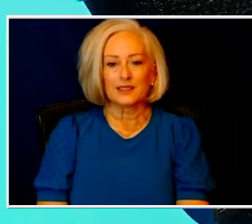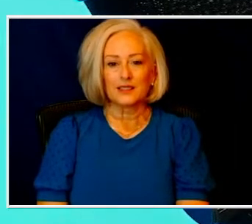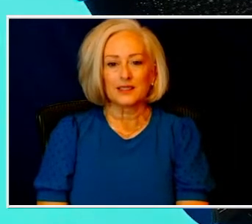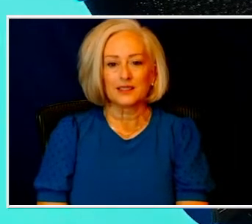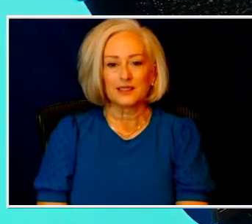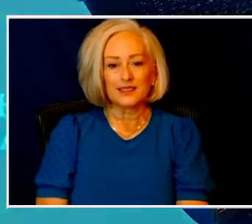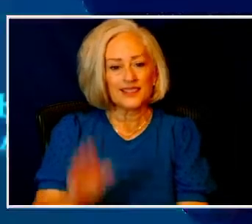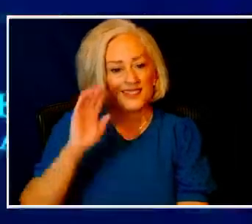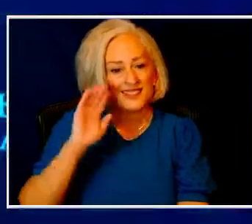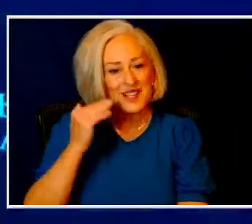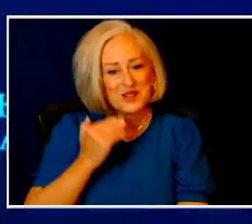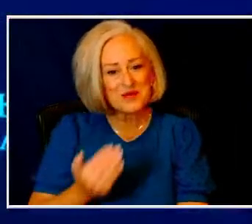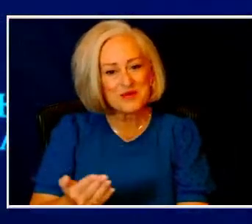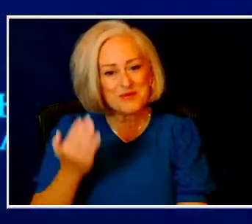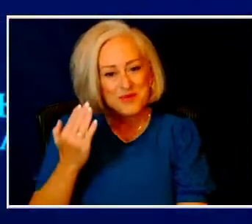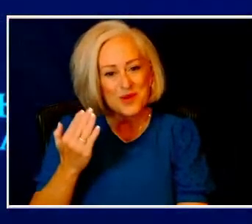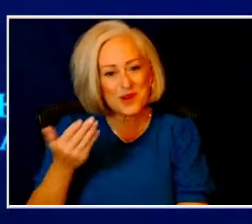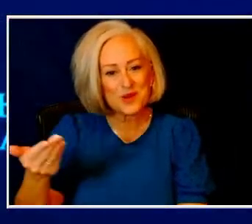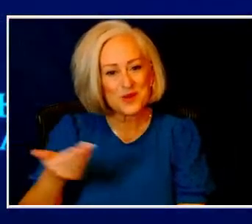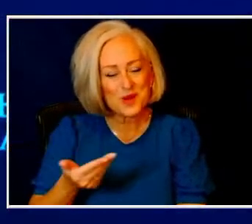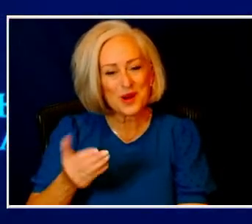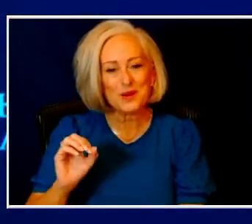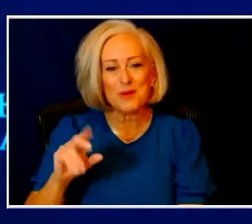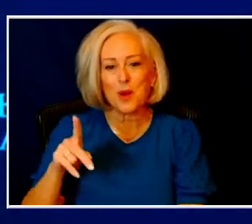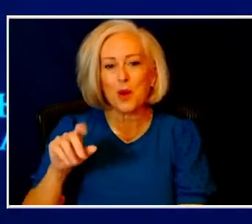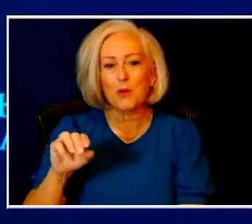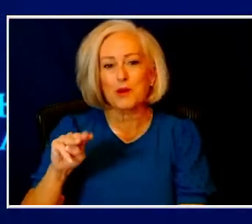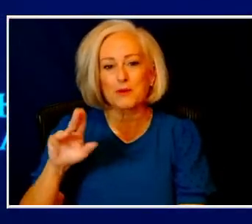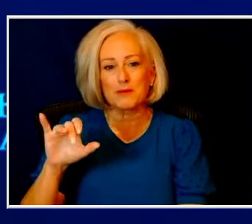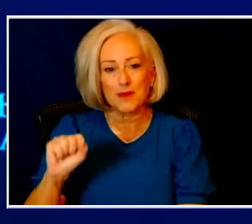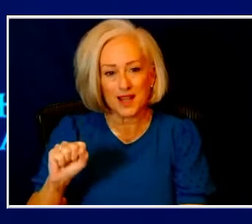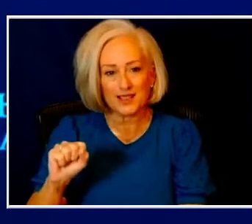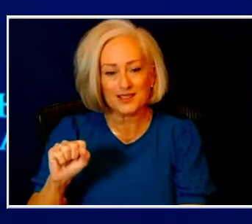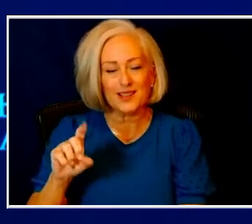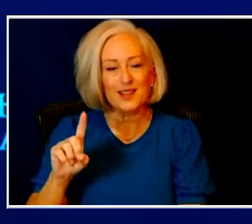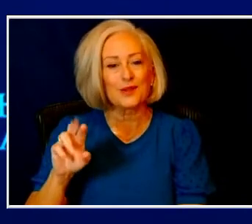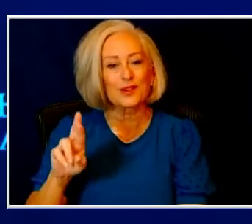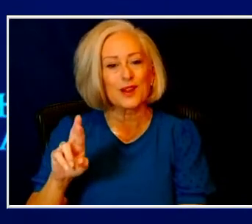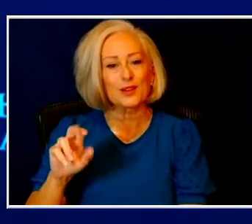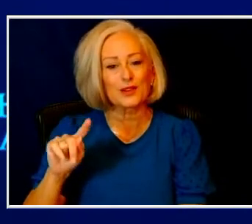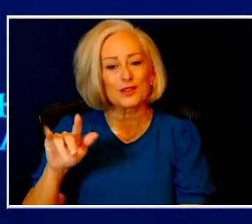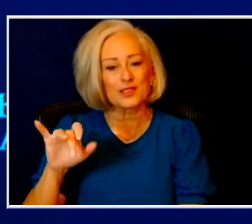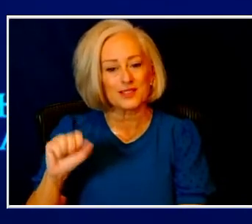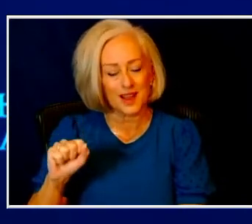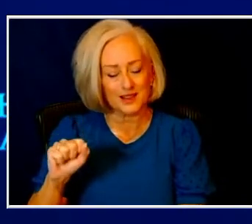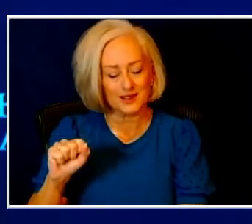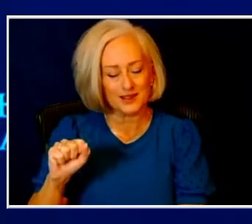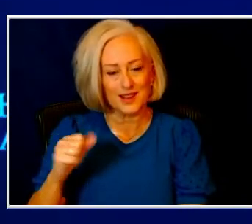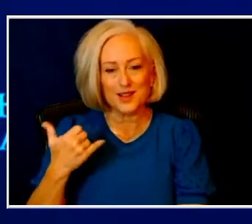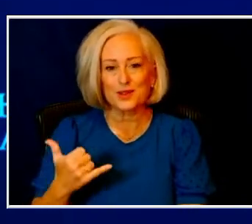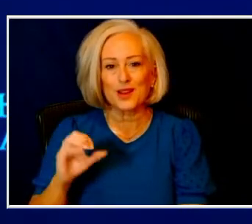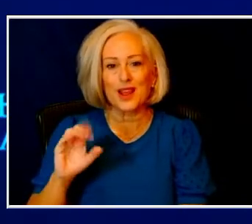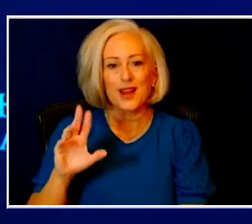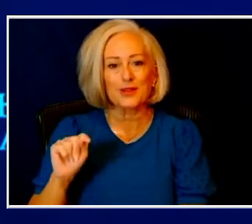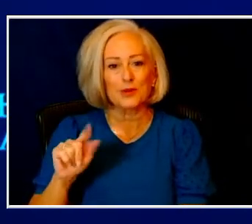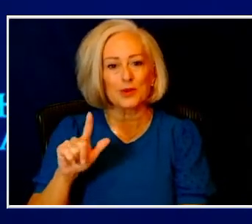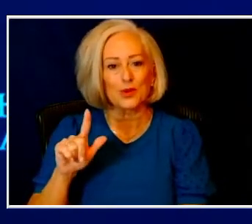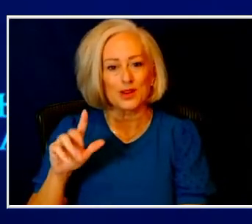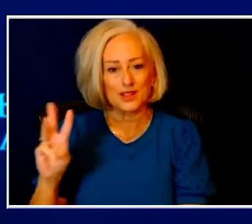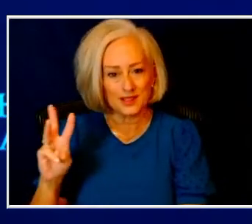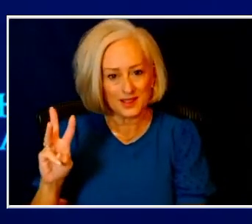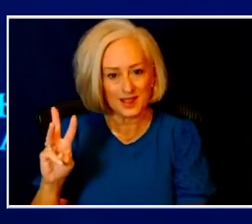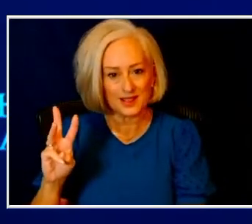Hey, good morning. Welcome to Open Mics with Dr. Stites. It's Wednesday, October 26th. I'm Dr. Steve Stites, Chief Medical Officer here at the University of Kansas Health